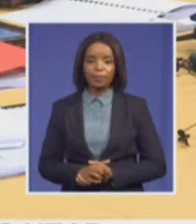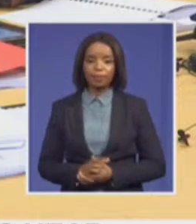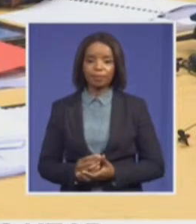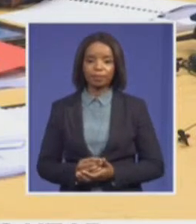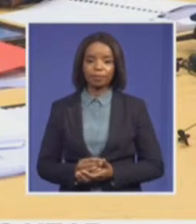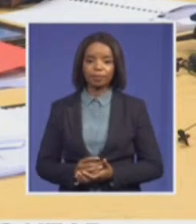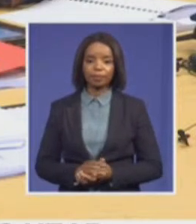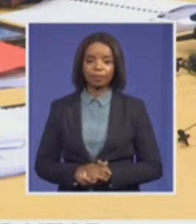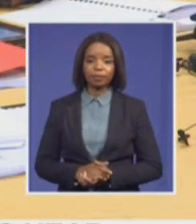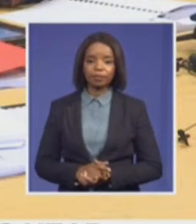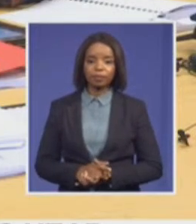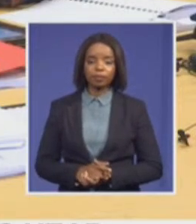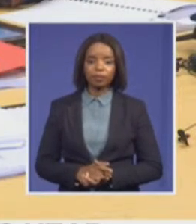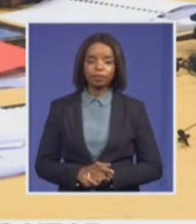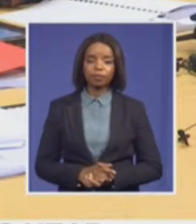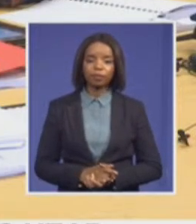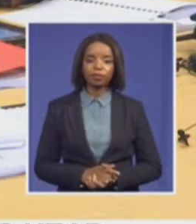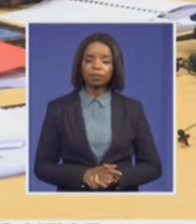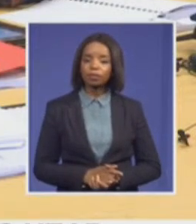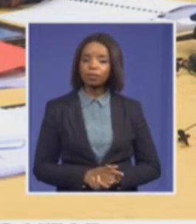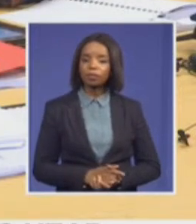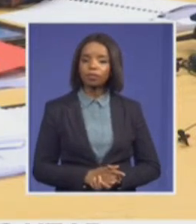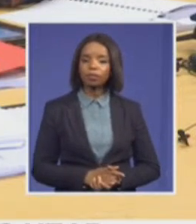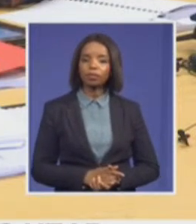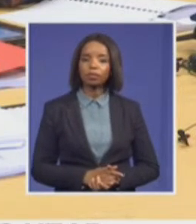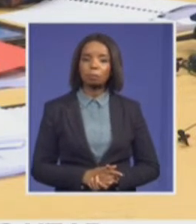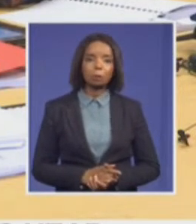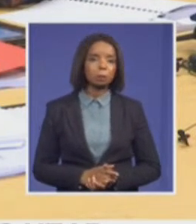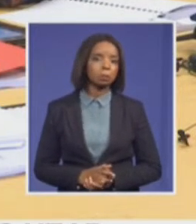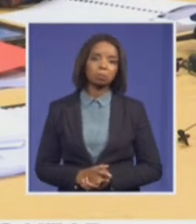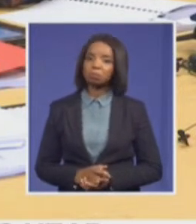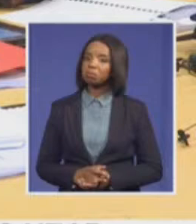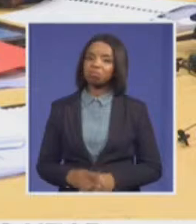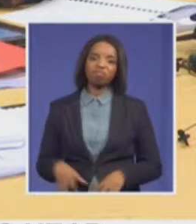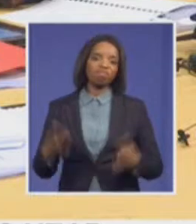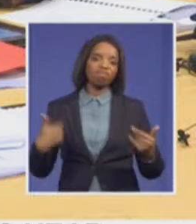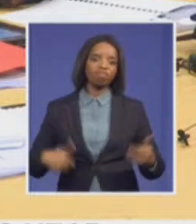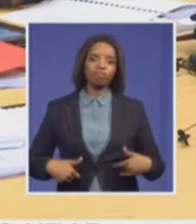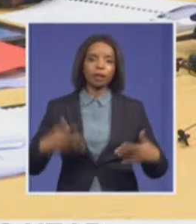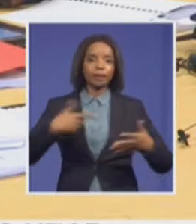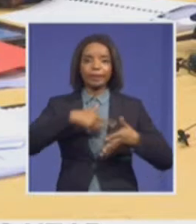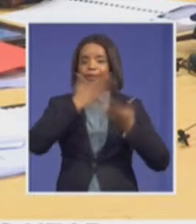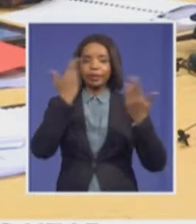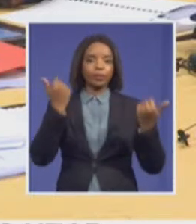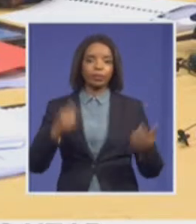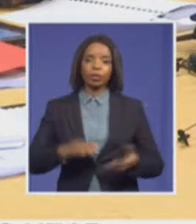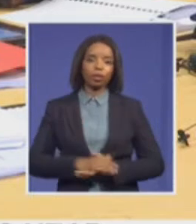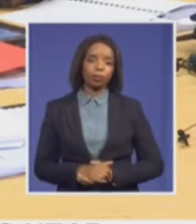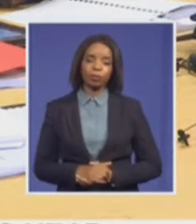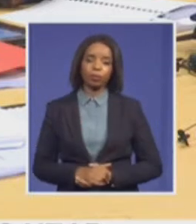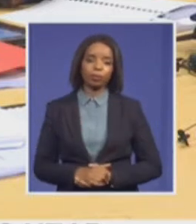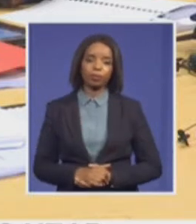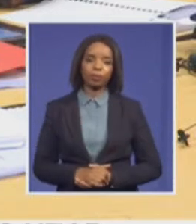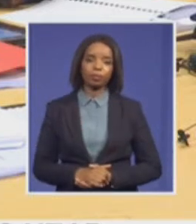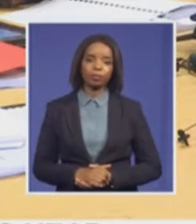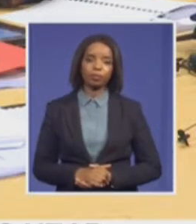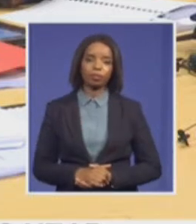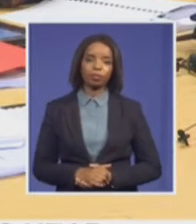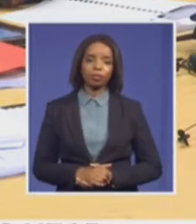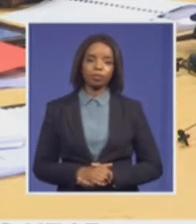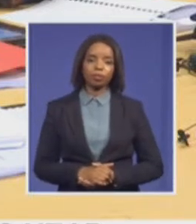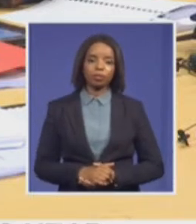I wouldn't know. I guess it's going to be dependent